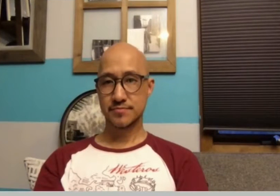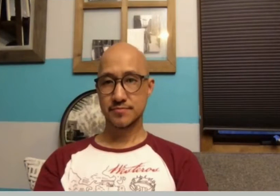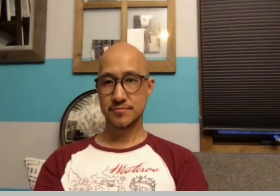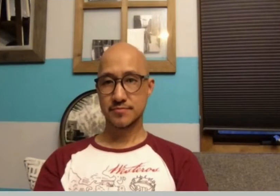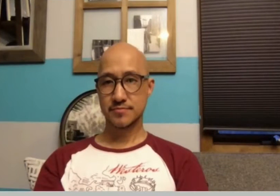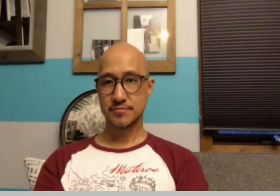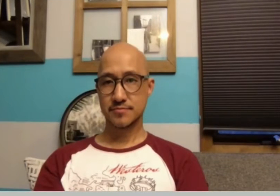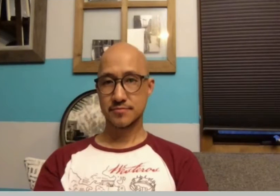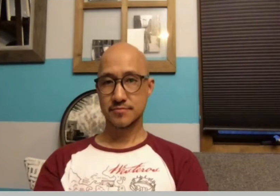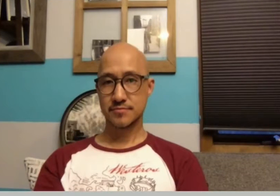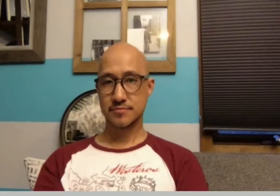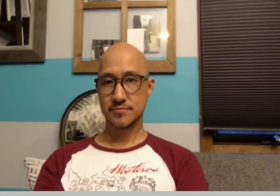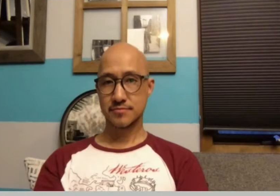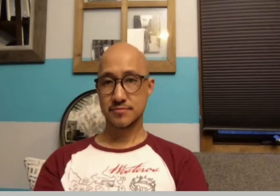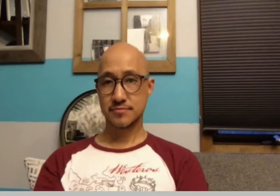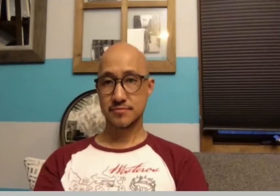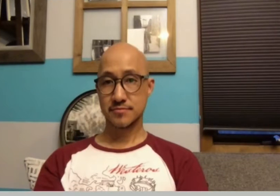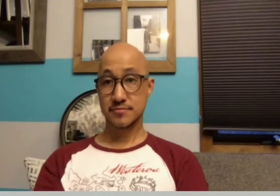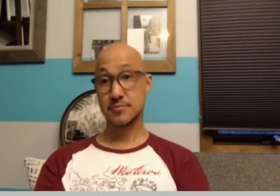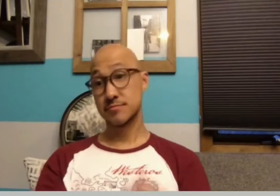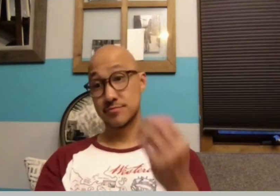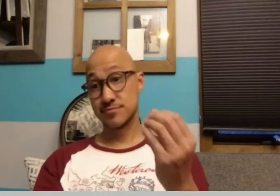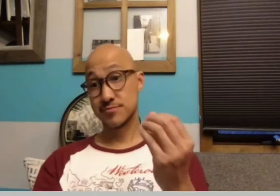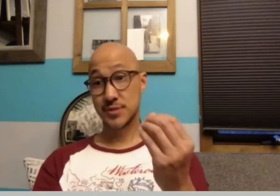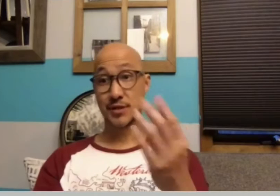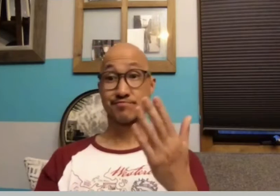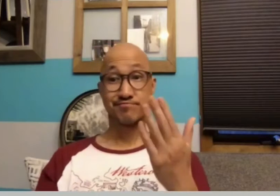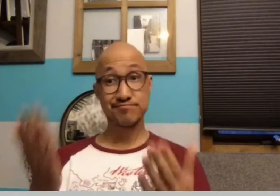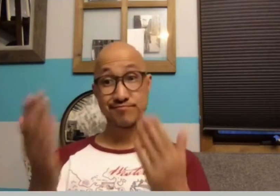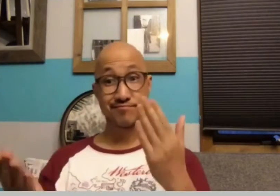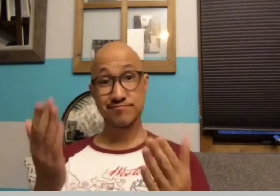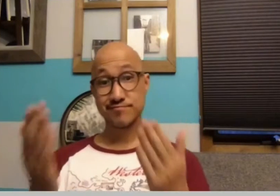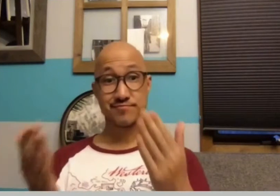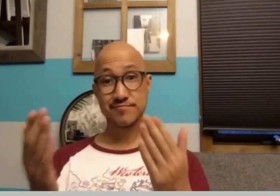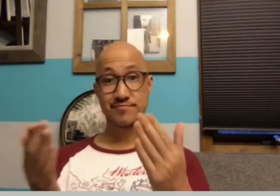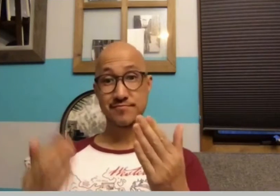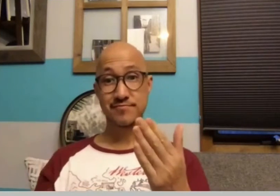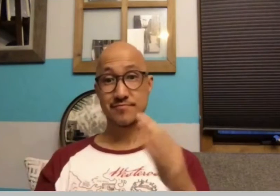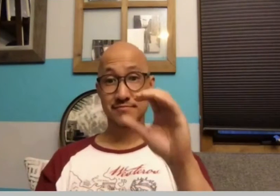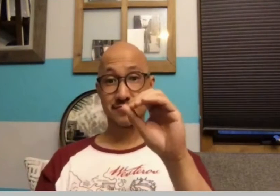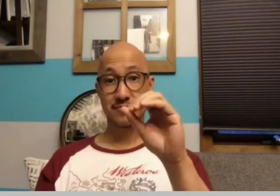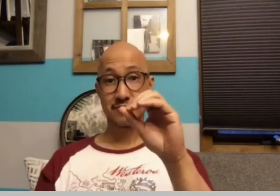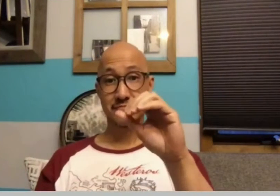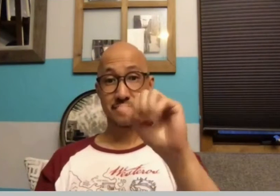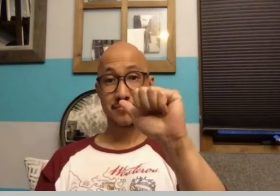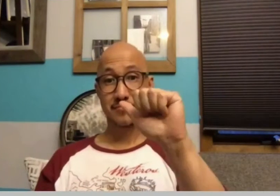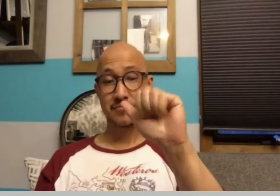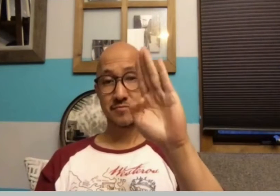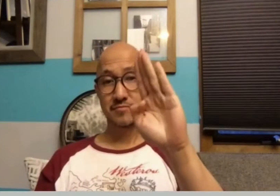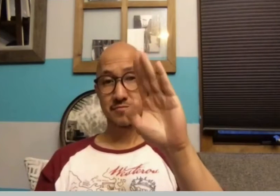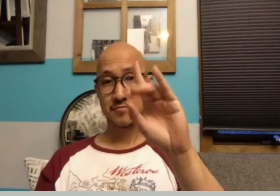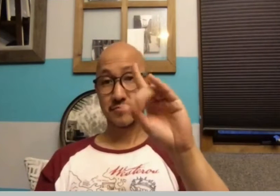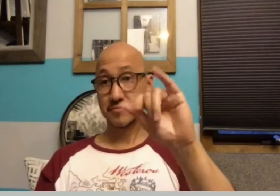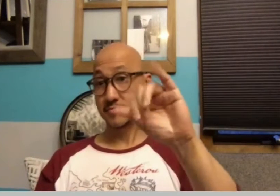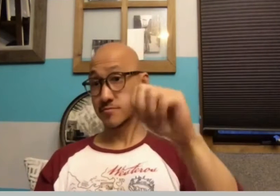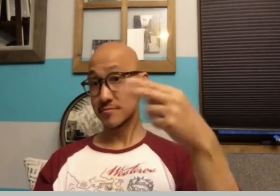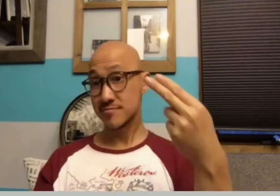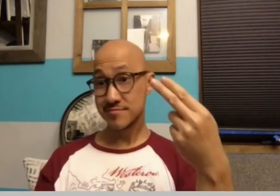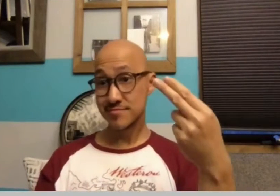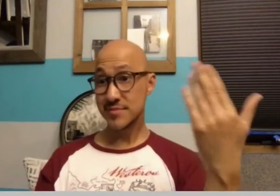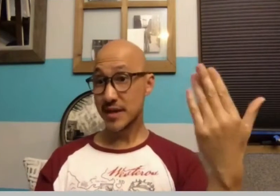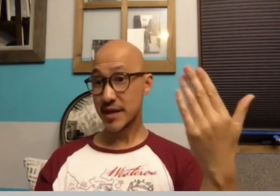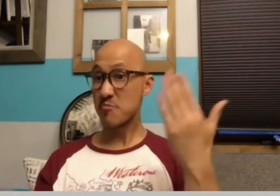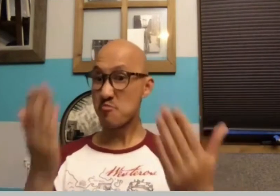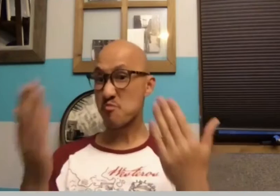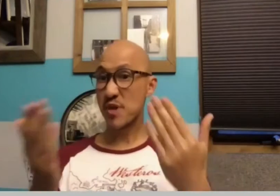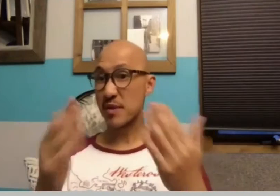oldest or the newest of the 9 prophets. But you know what? It really doesn't matter. because the message is timeless.